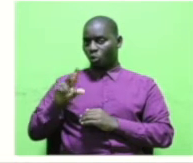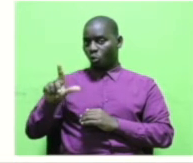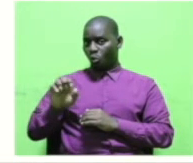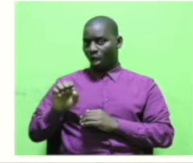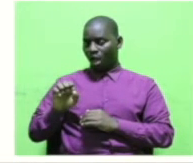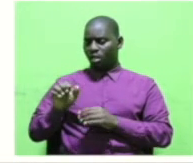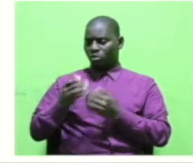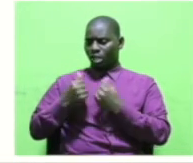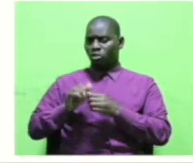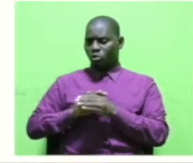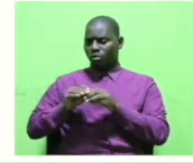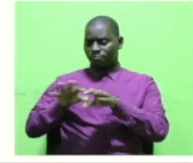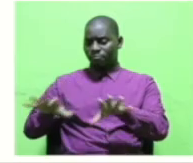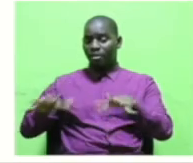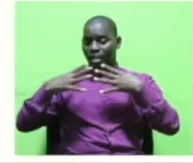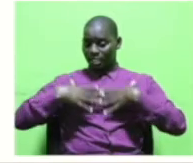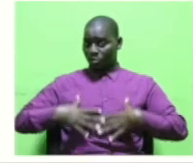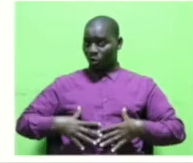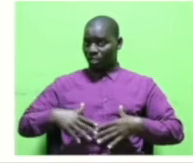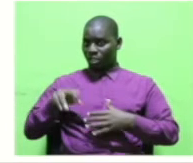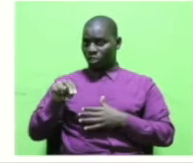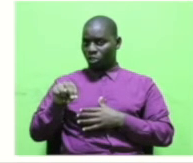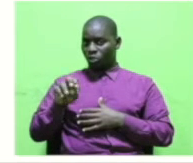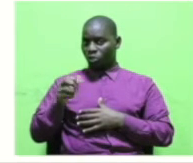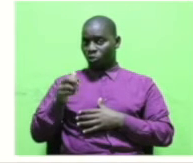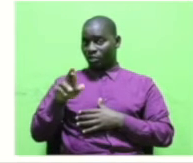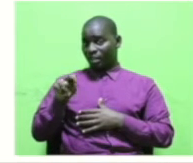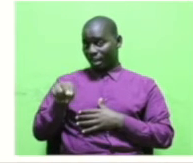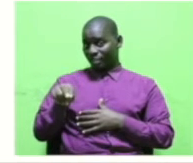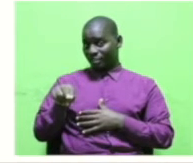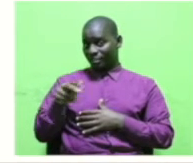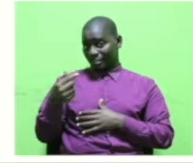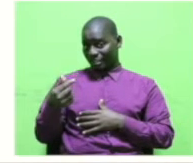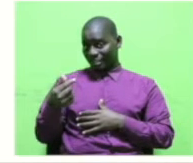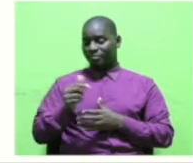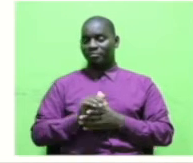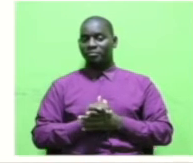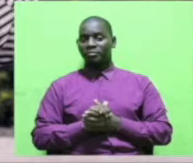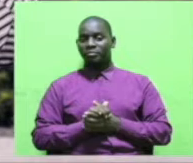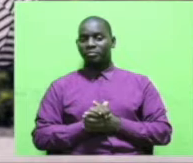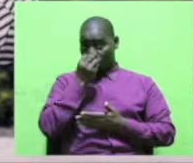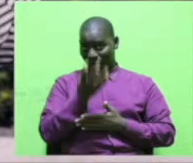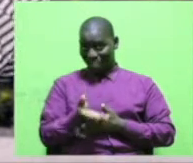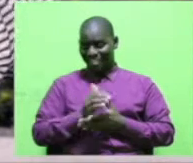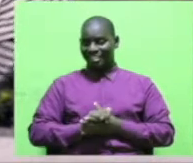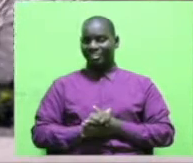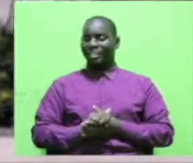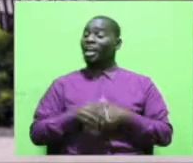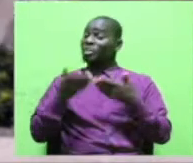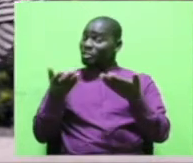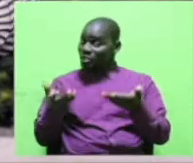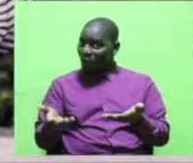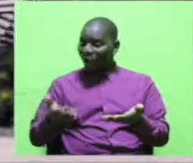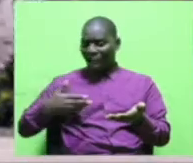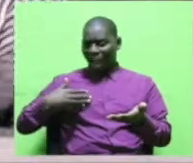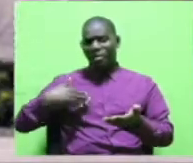and nutrients, and also it assists in the removal of metabolic waste. Now that you